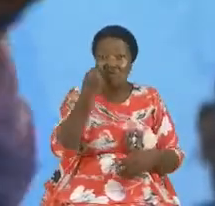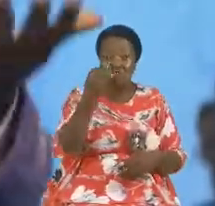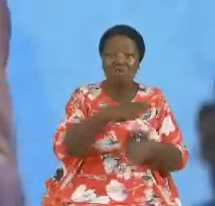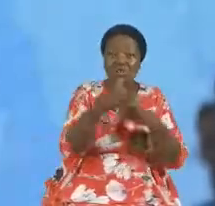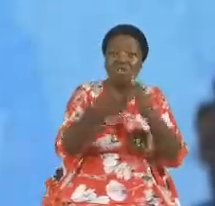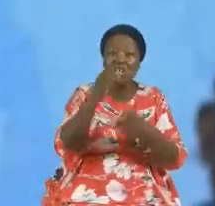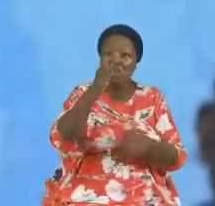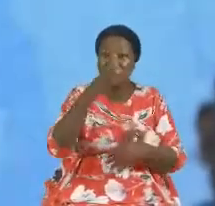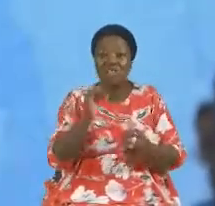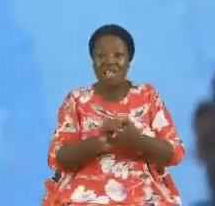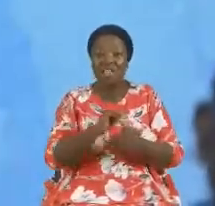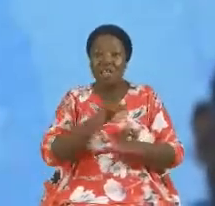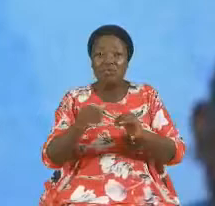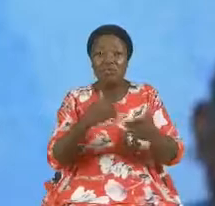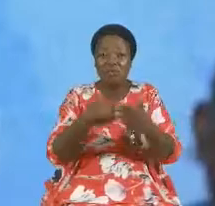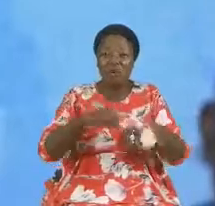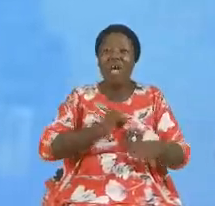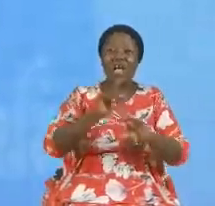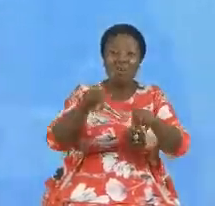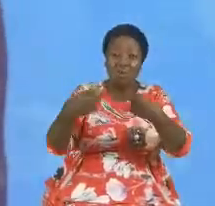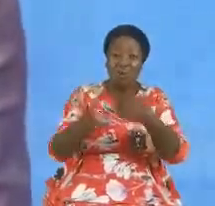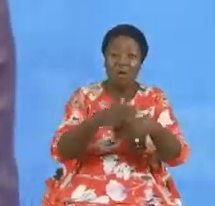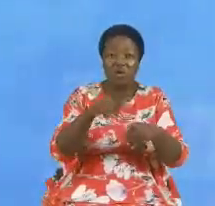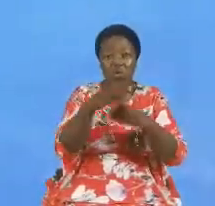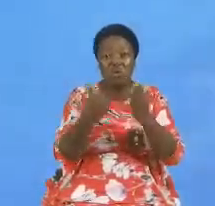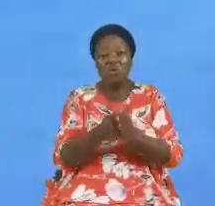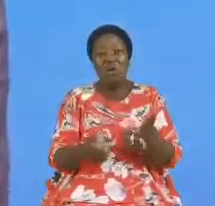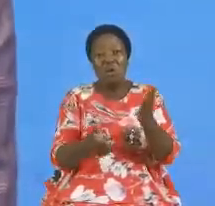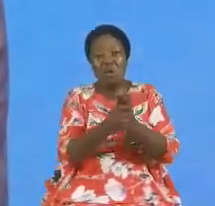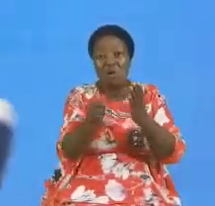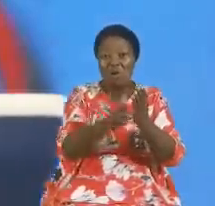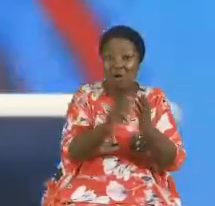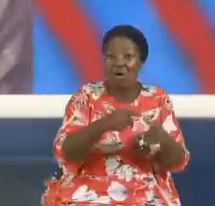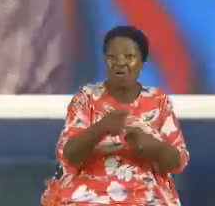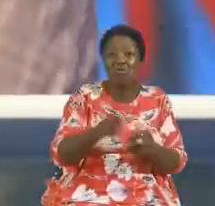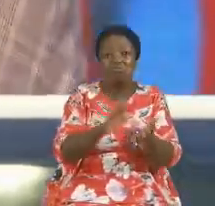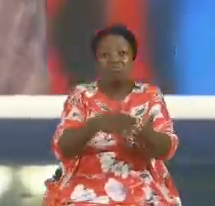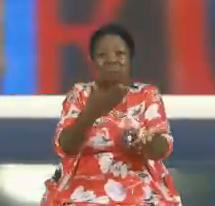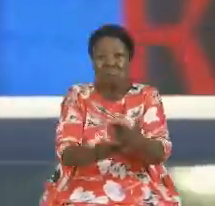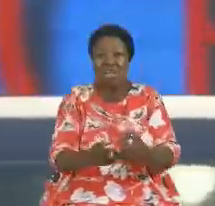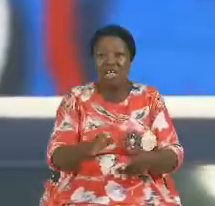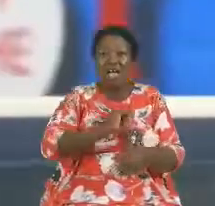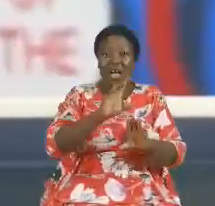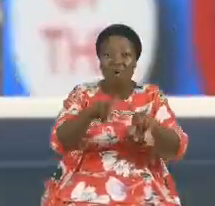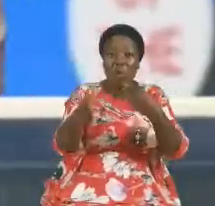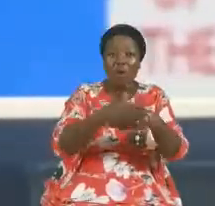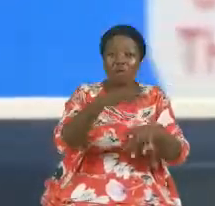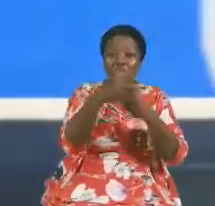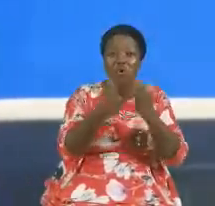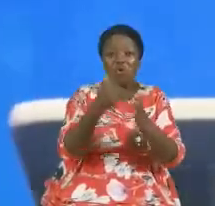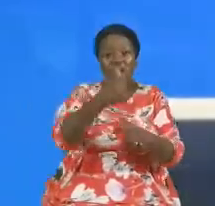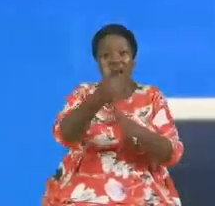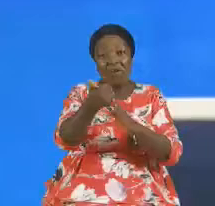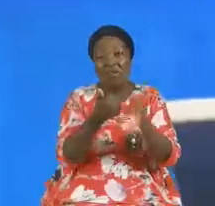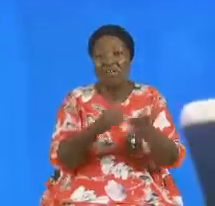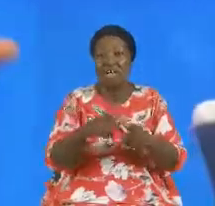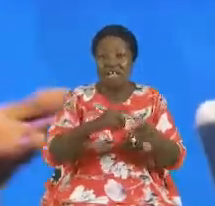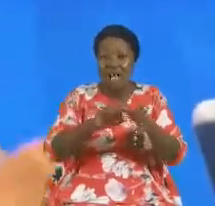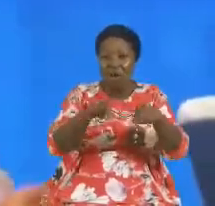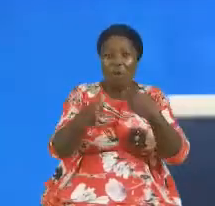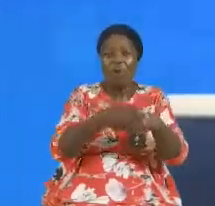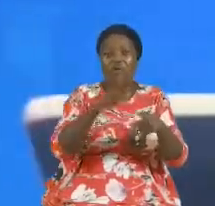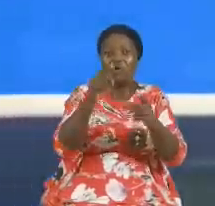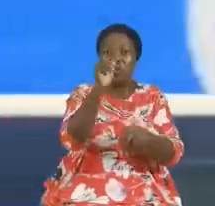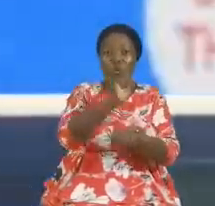go back to my alcohol. I can go back to womanizing. I can go back to fornication. I can go